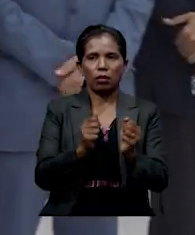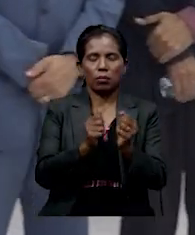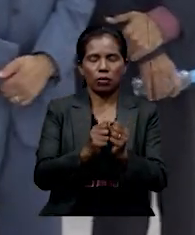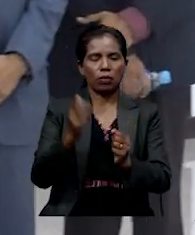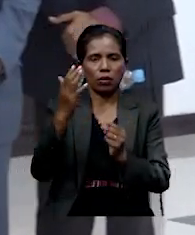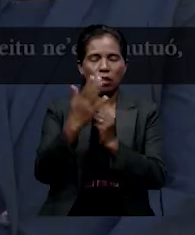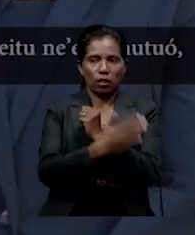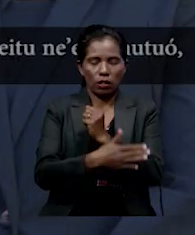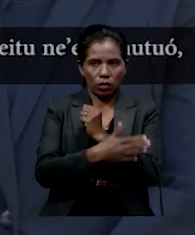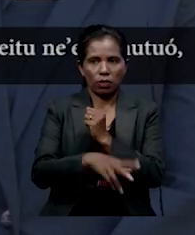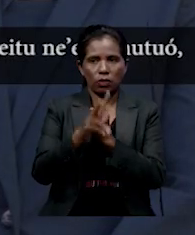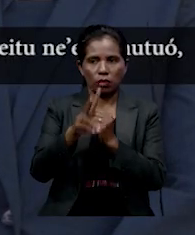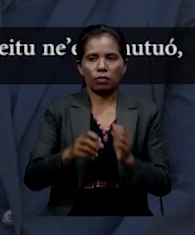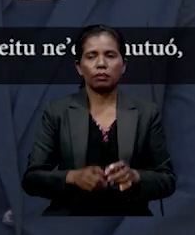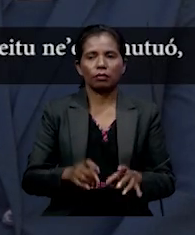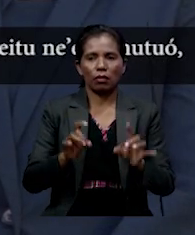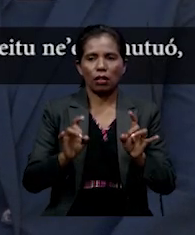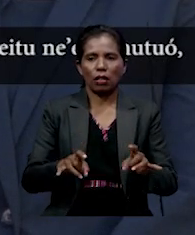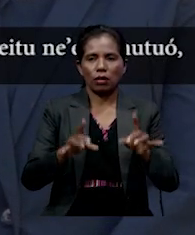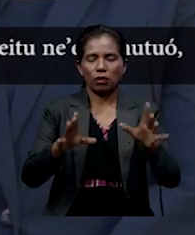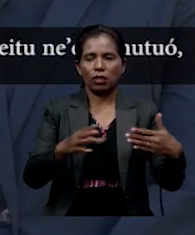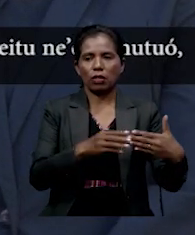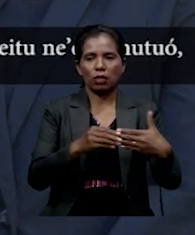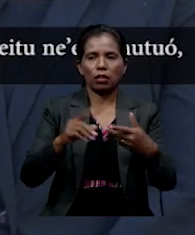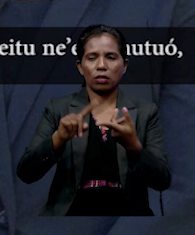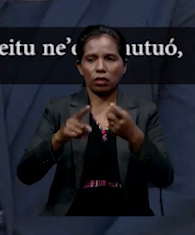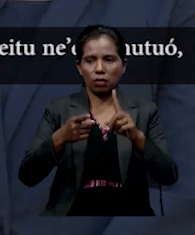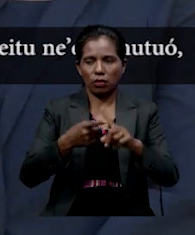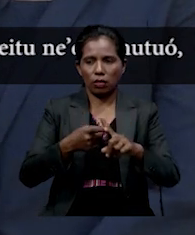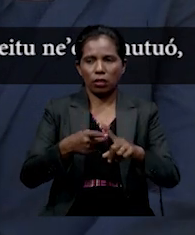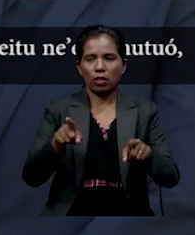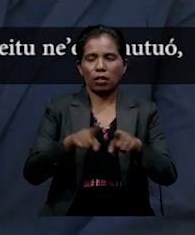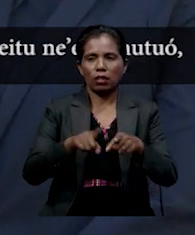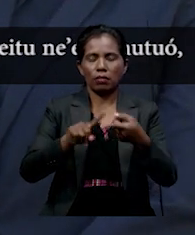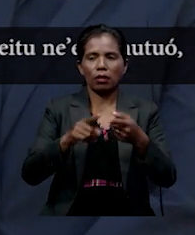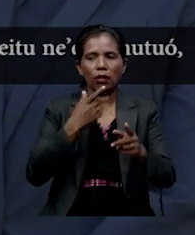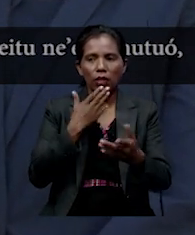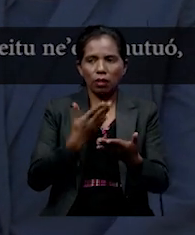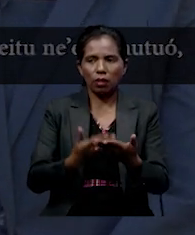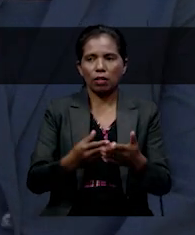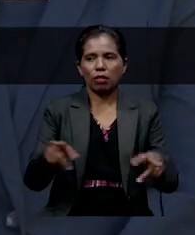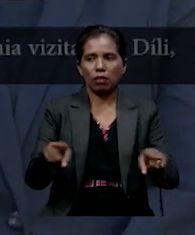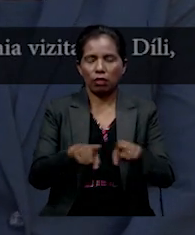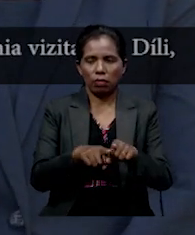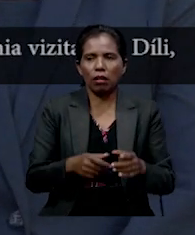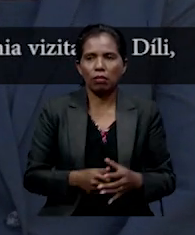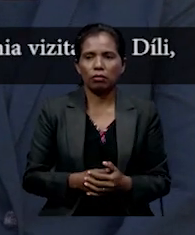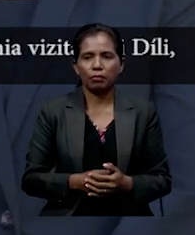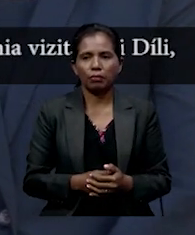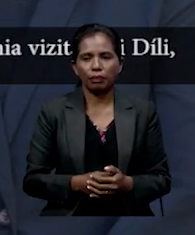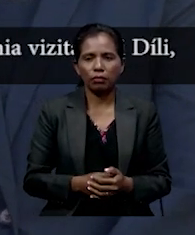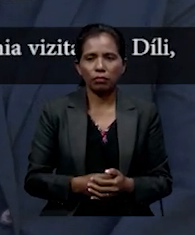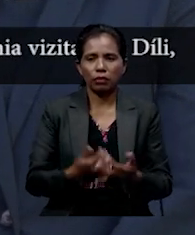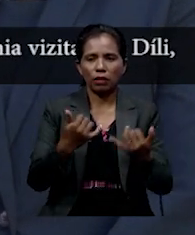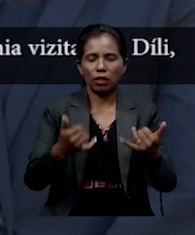Ruanem. Australia sees Timor-Leste as a good friend, and ours is a friendship of mutual respect. And that was the